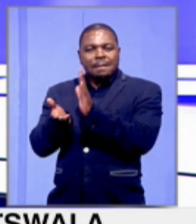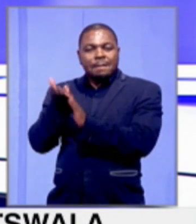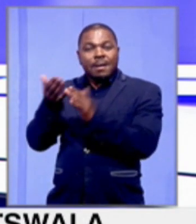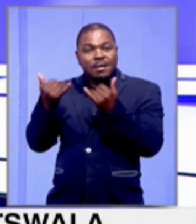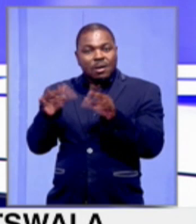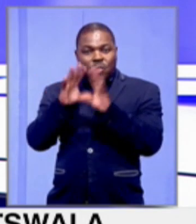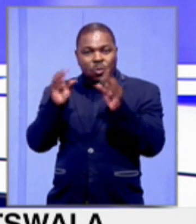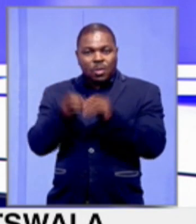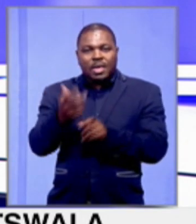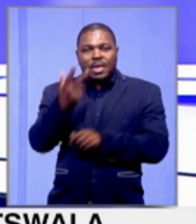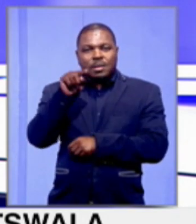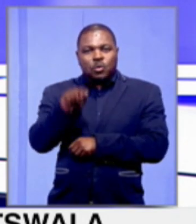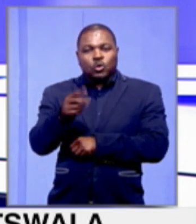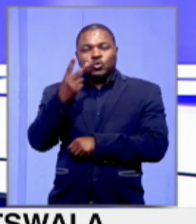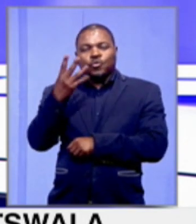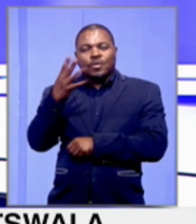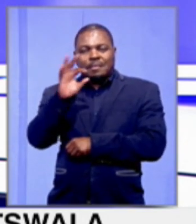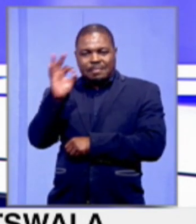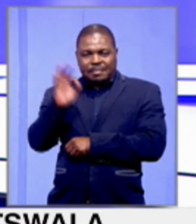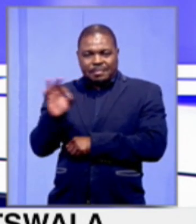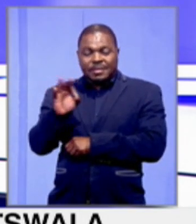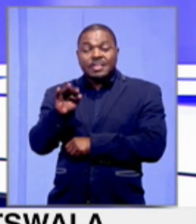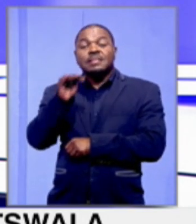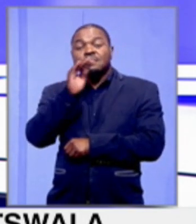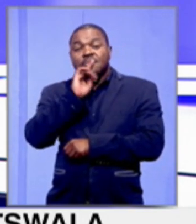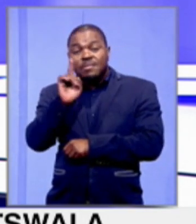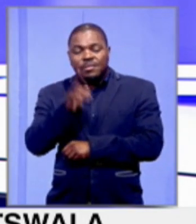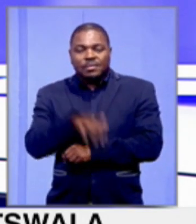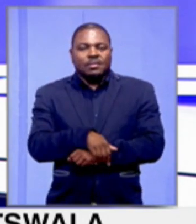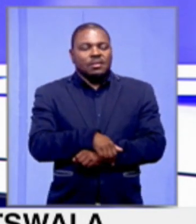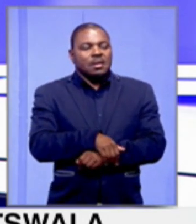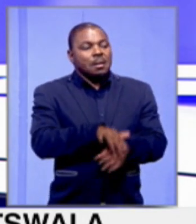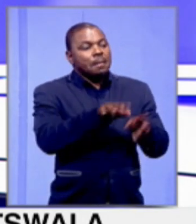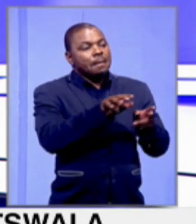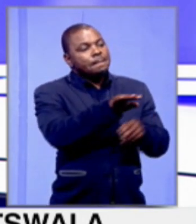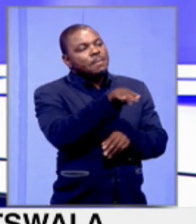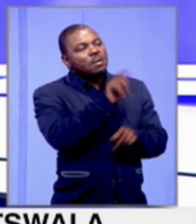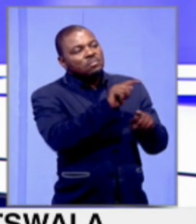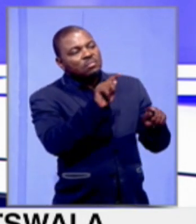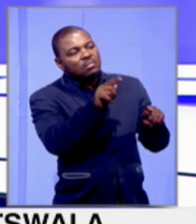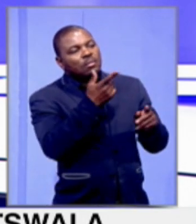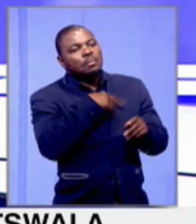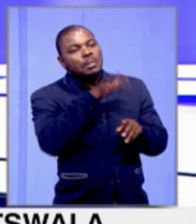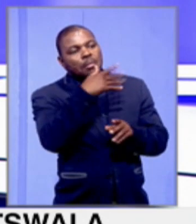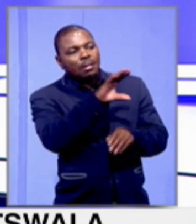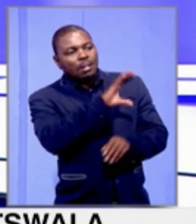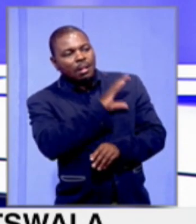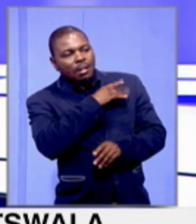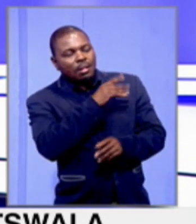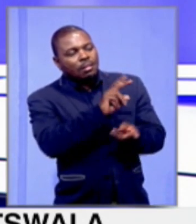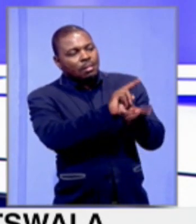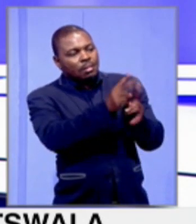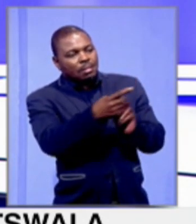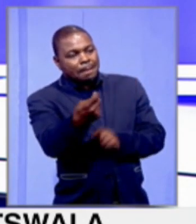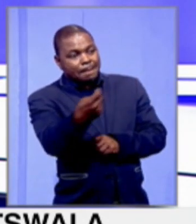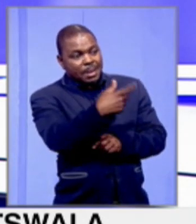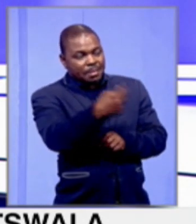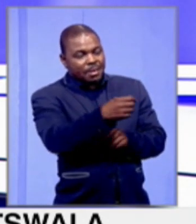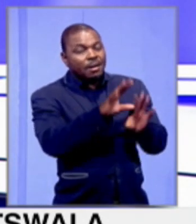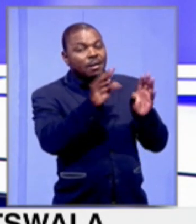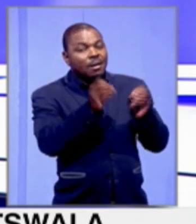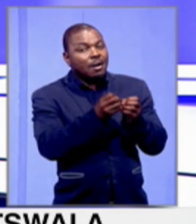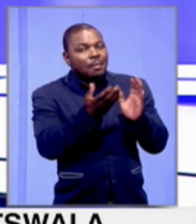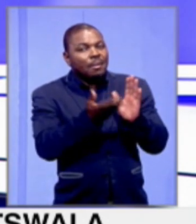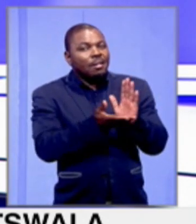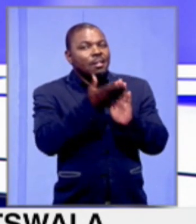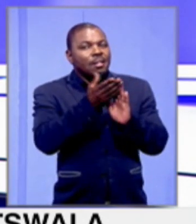go 8.25%. Se se ra gore kelo ya tswala yeo dibanka di lefišago ditlaente tseo di adimile go tšhelete